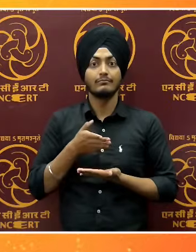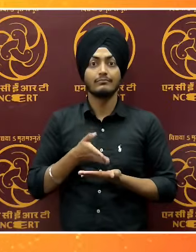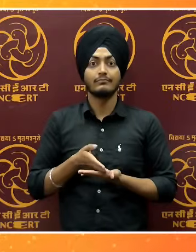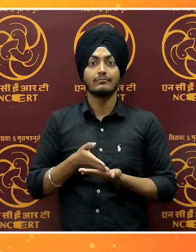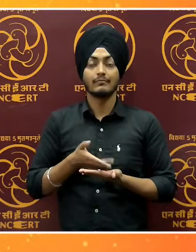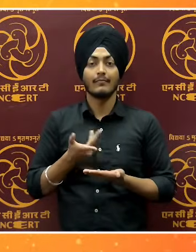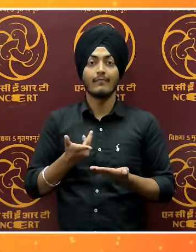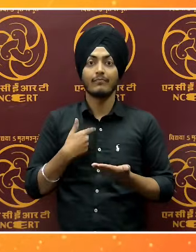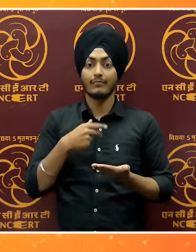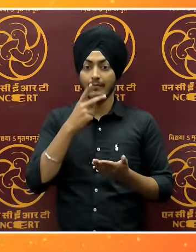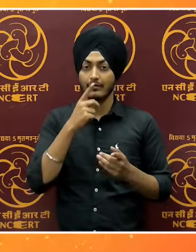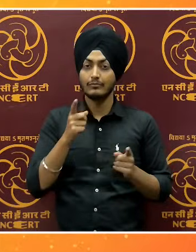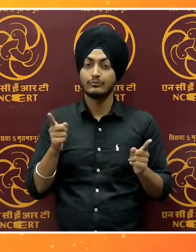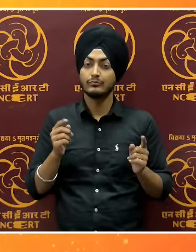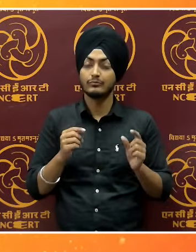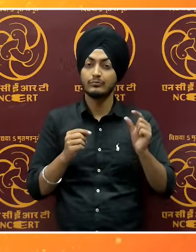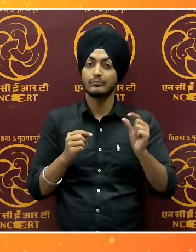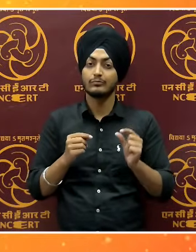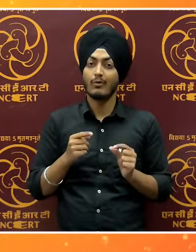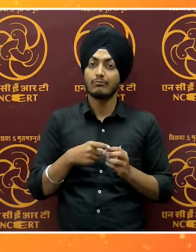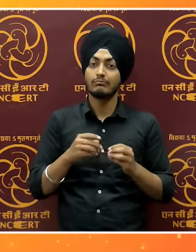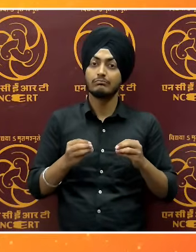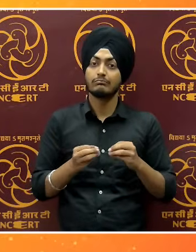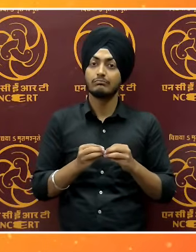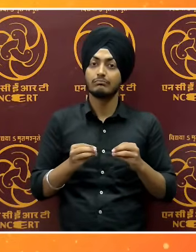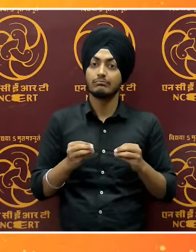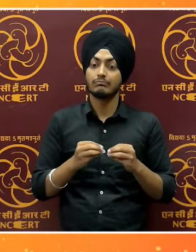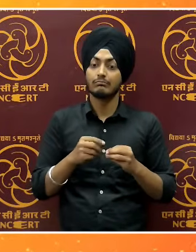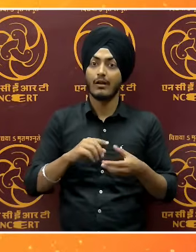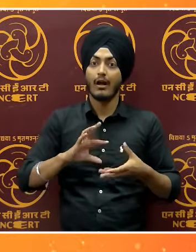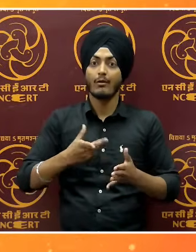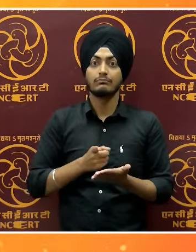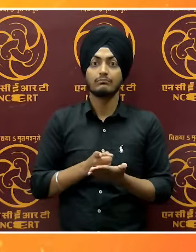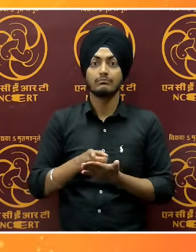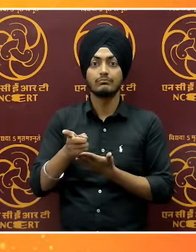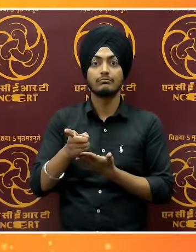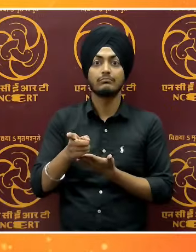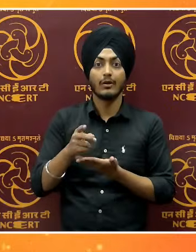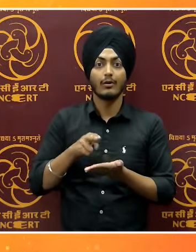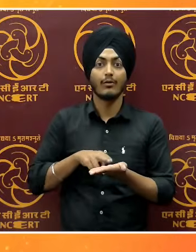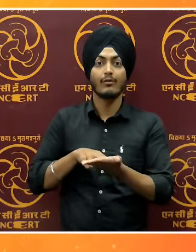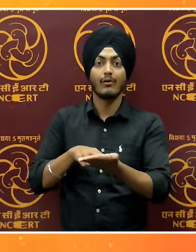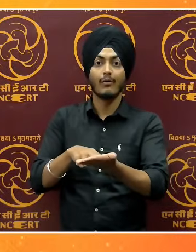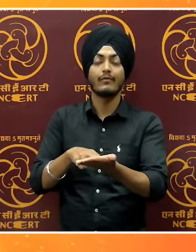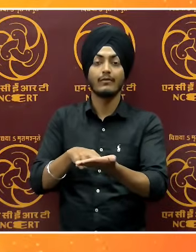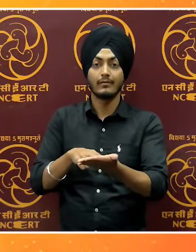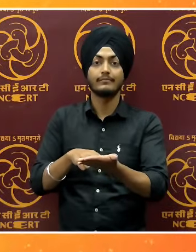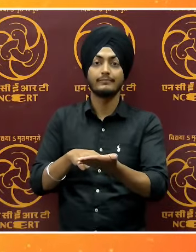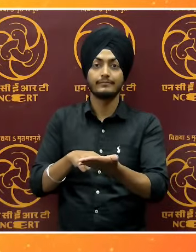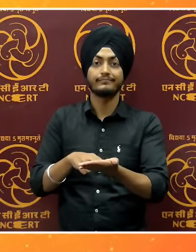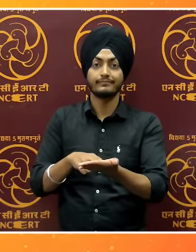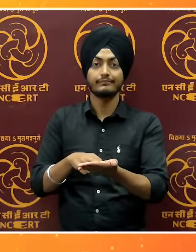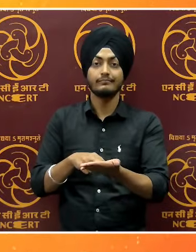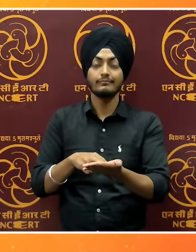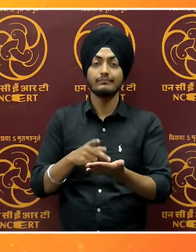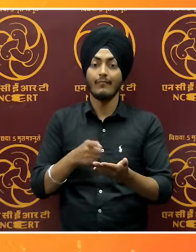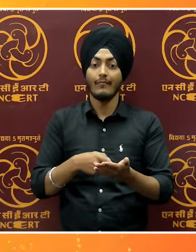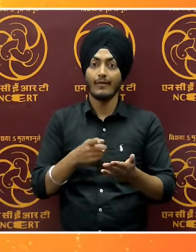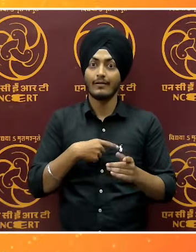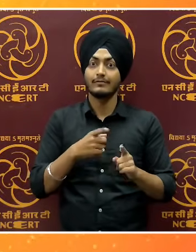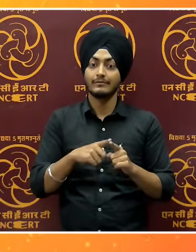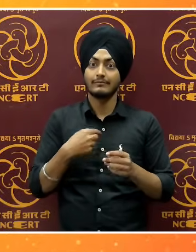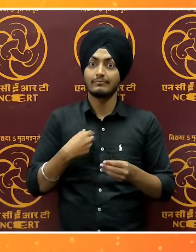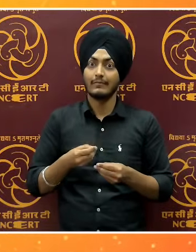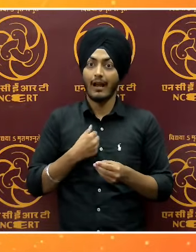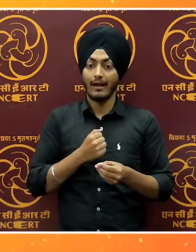is a small magnet with a North Pole and South Pole. If you keep a compass box near to the North Pole, it